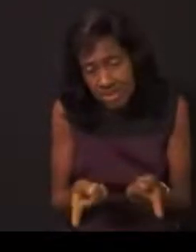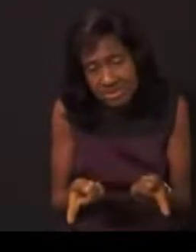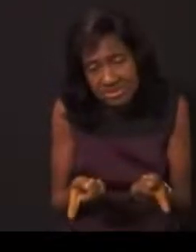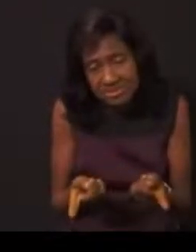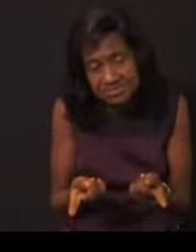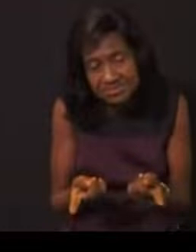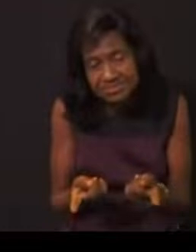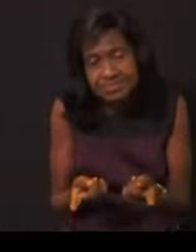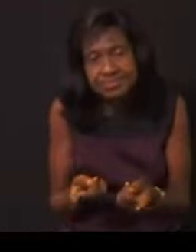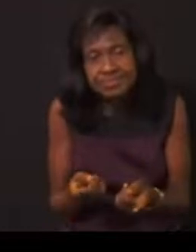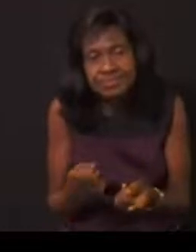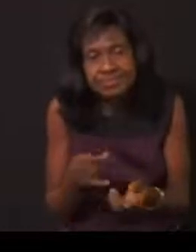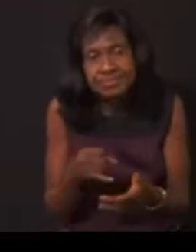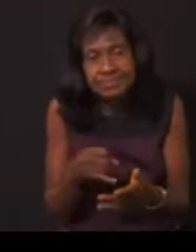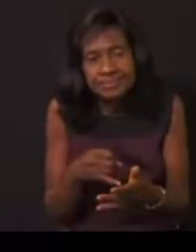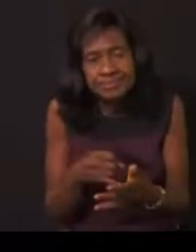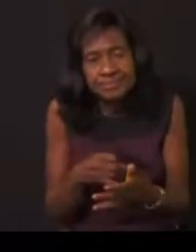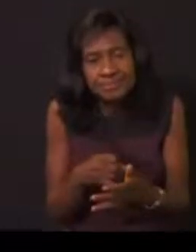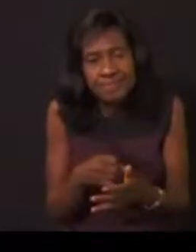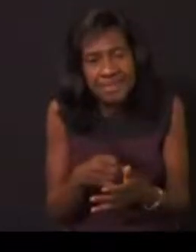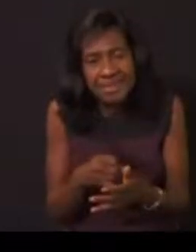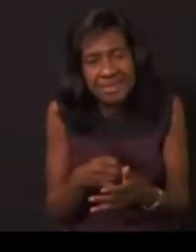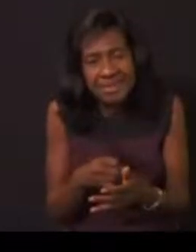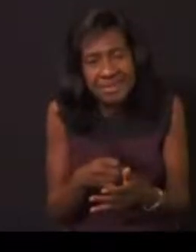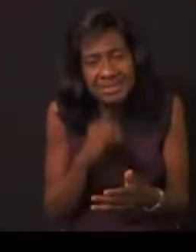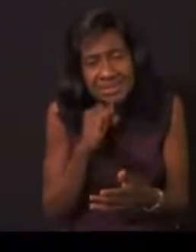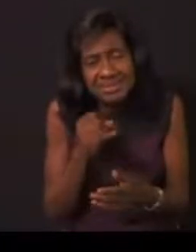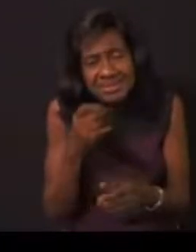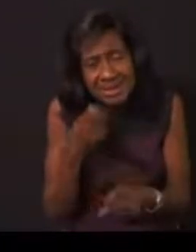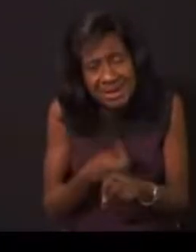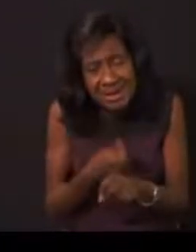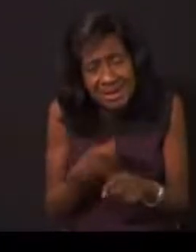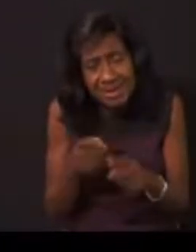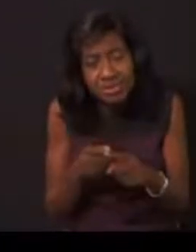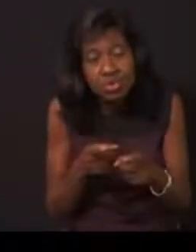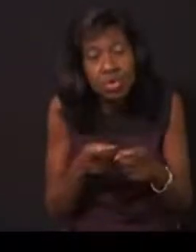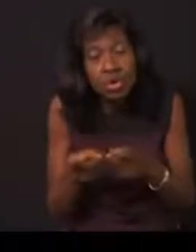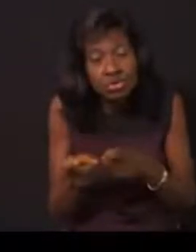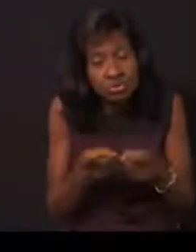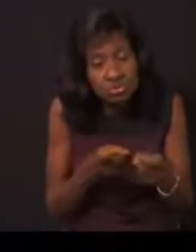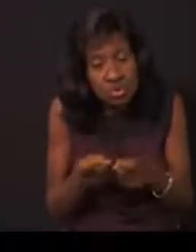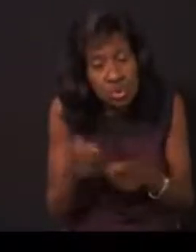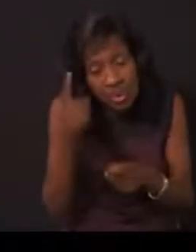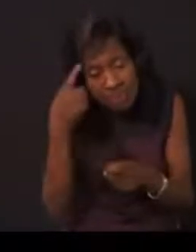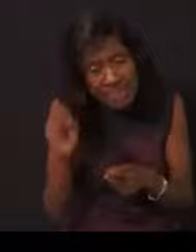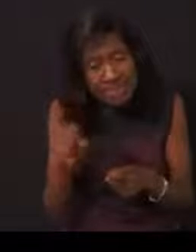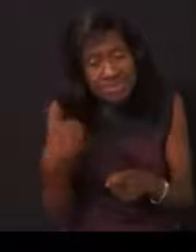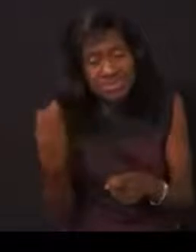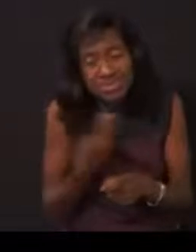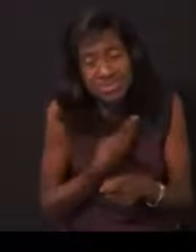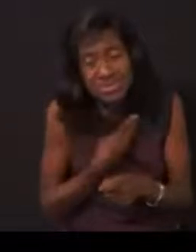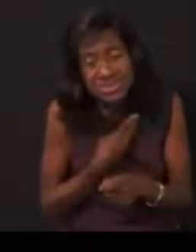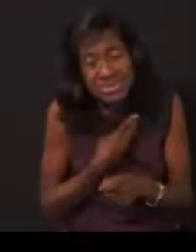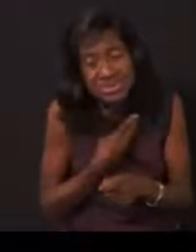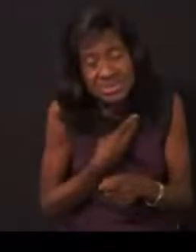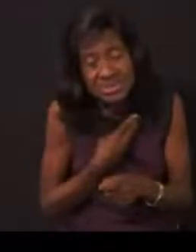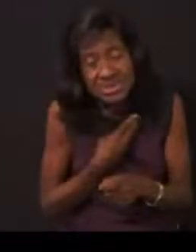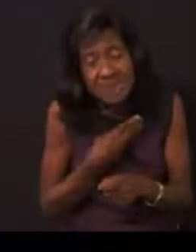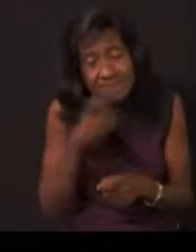it is something that is difficult for us to control, given our reliance on imports, and given the fact that this